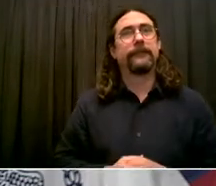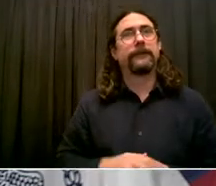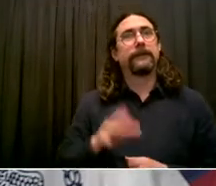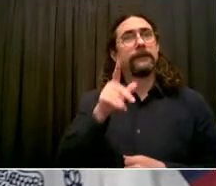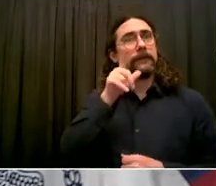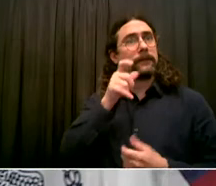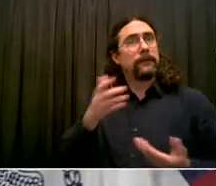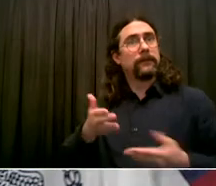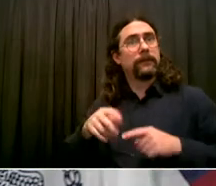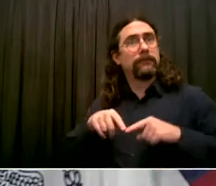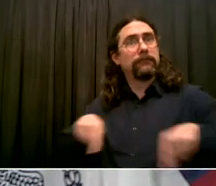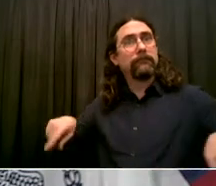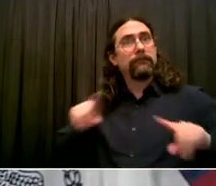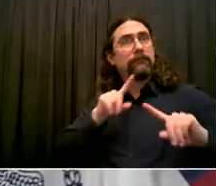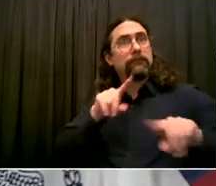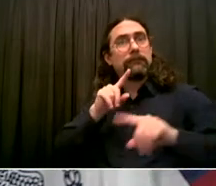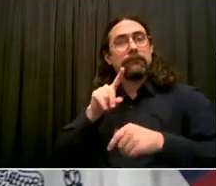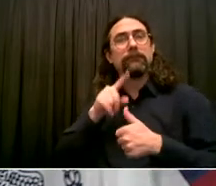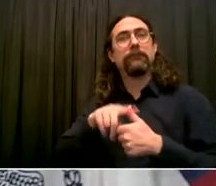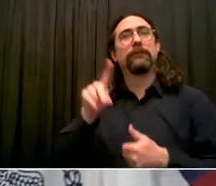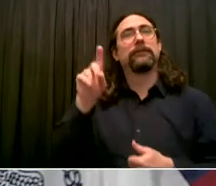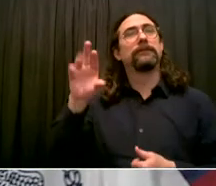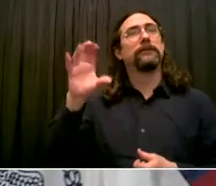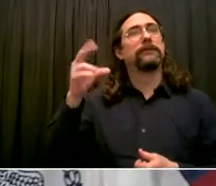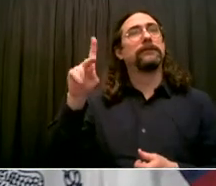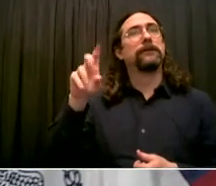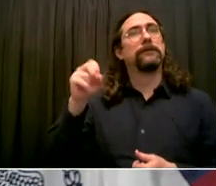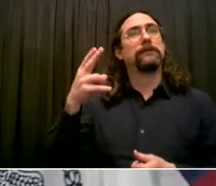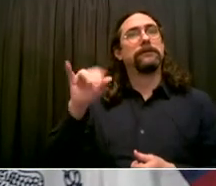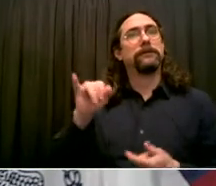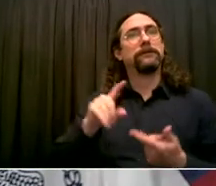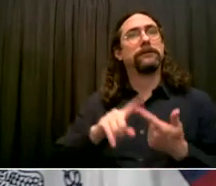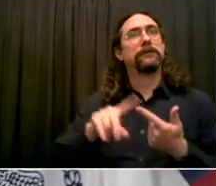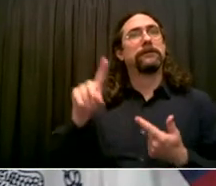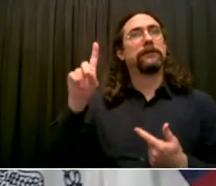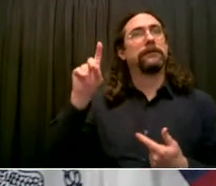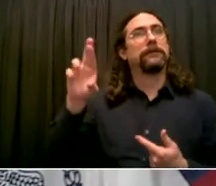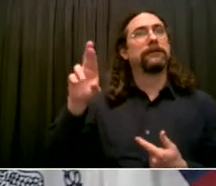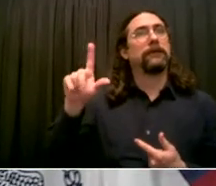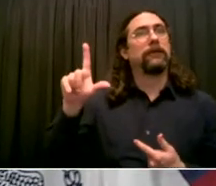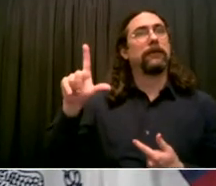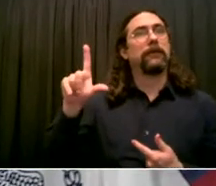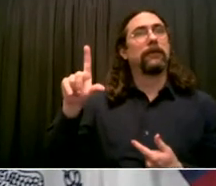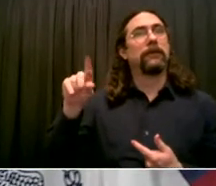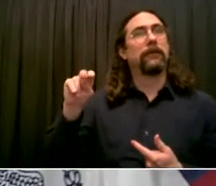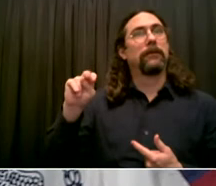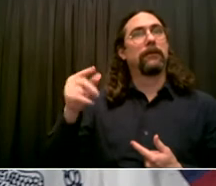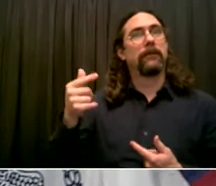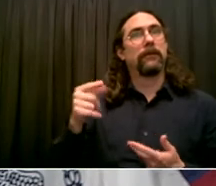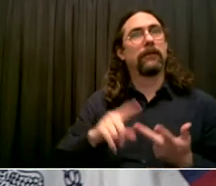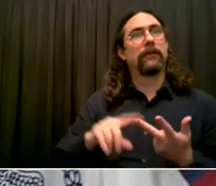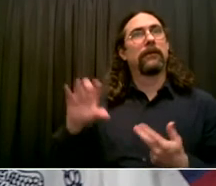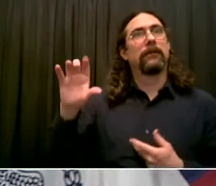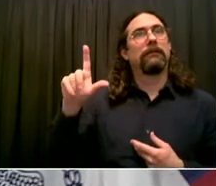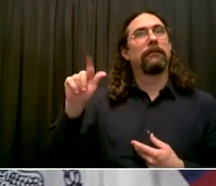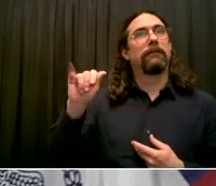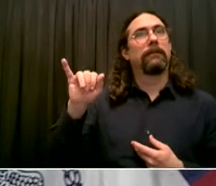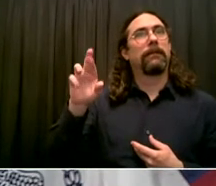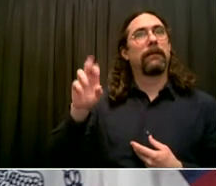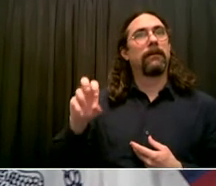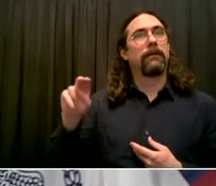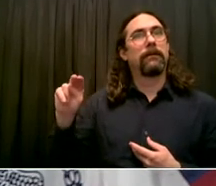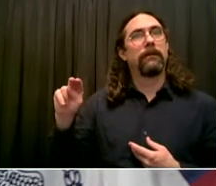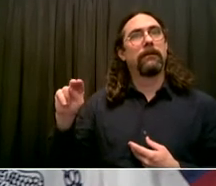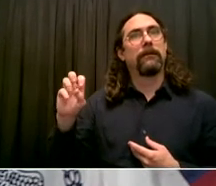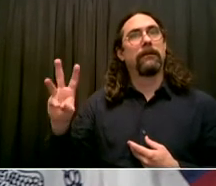Dr. Long, by Claire Newman, the president and CEO of the Trust for Governors Island, and by senior advisor, Dr. Jay Varma. First question today